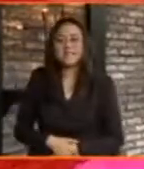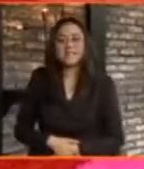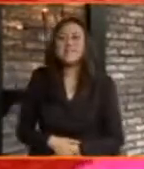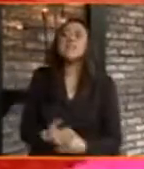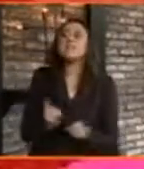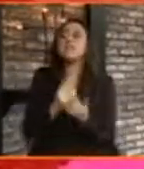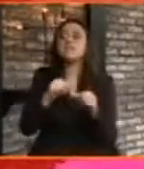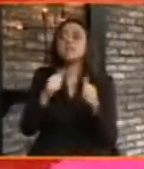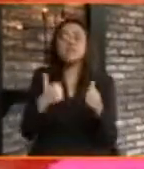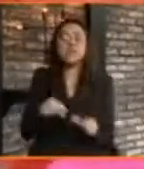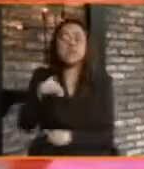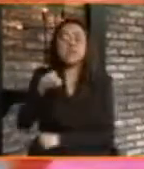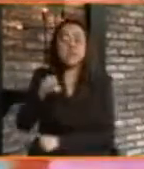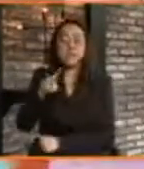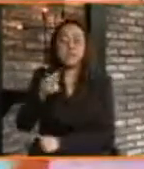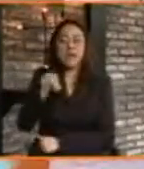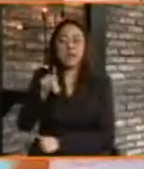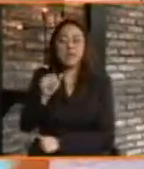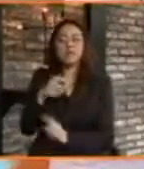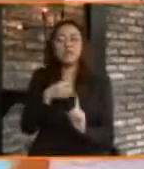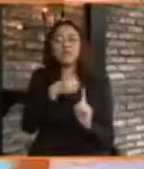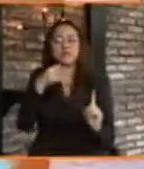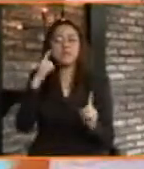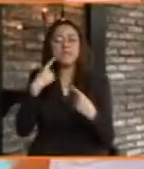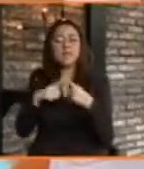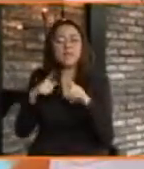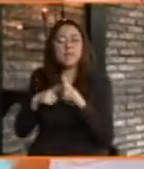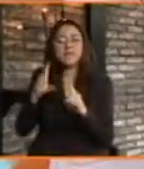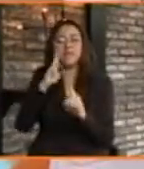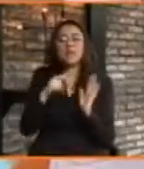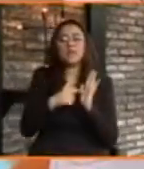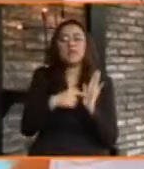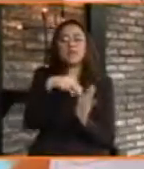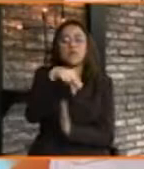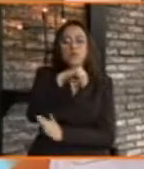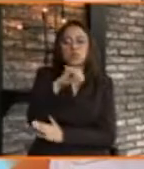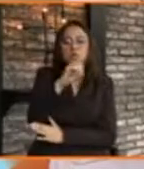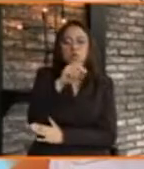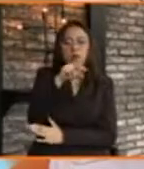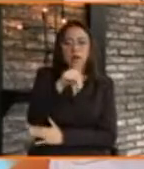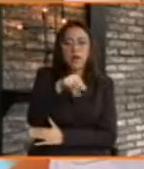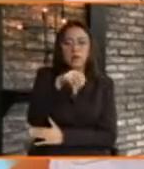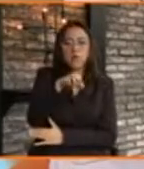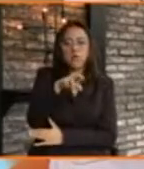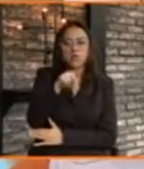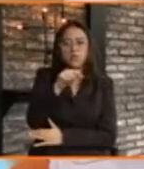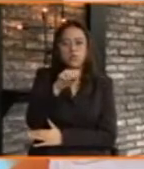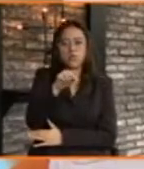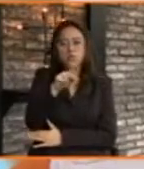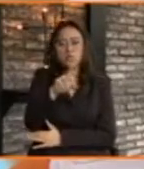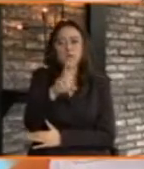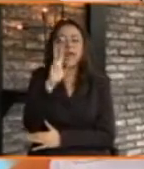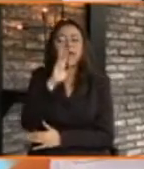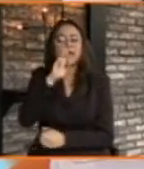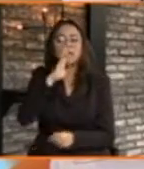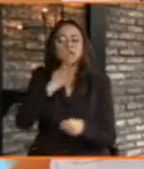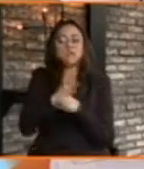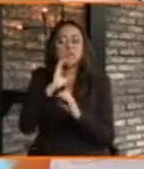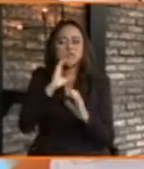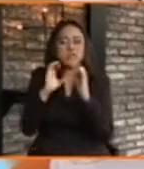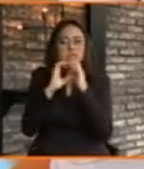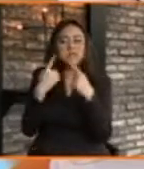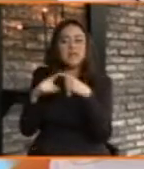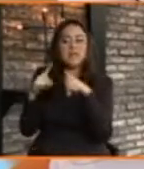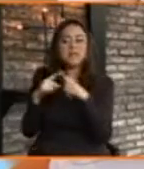of Art organized the exhibition, and their fabulous contemporary curator, Joanne Northrup, was responsible for communicating with all of these